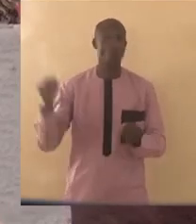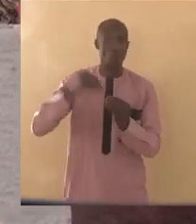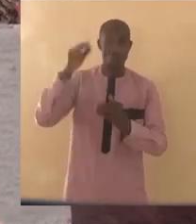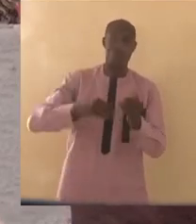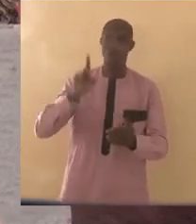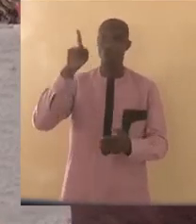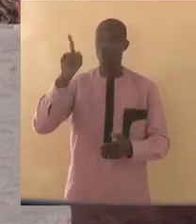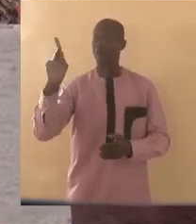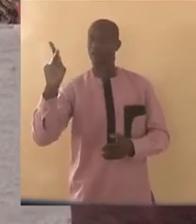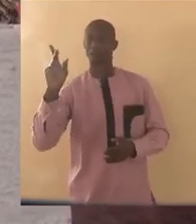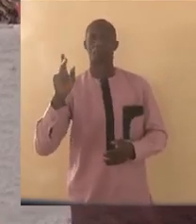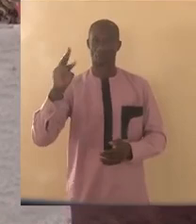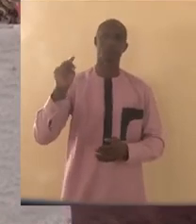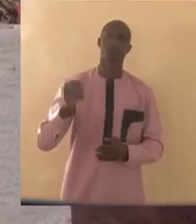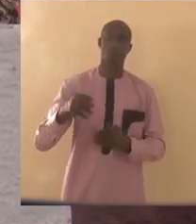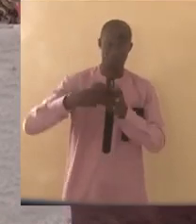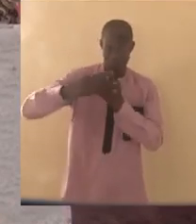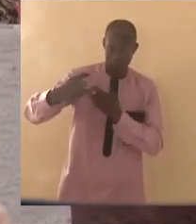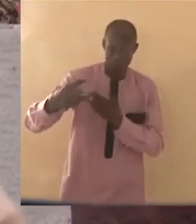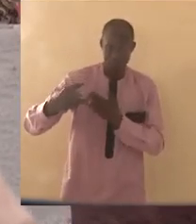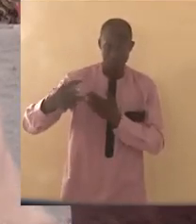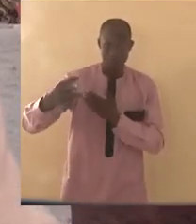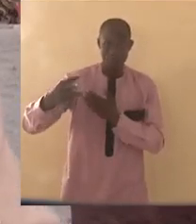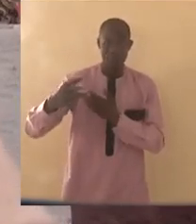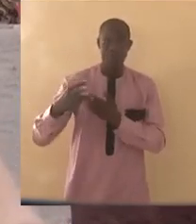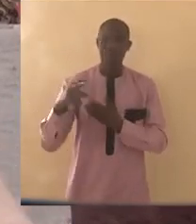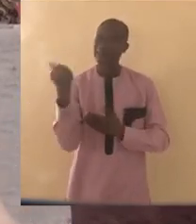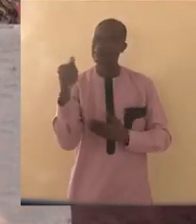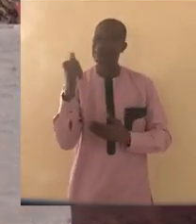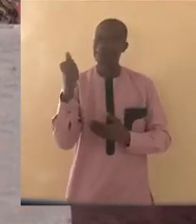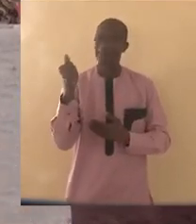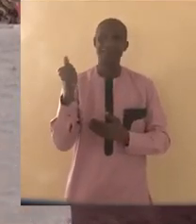away. A lot. And sometimes I wonder, 10